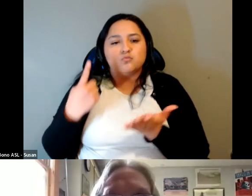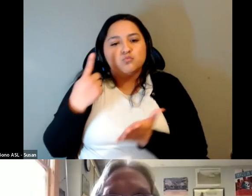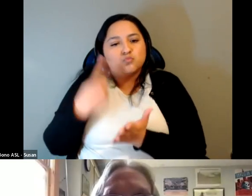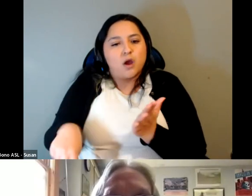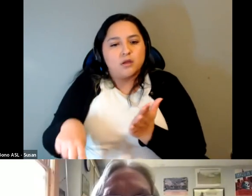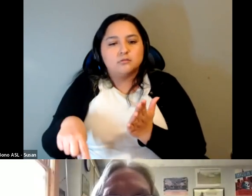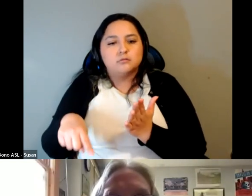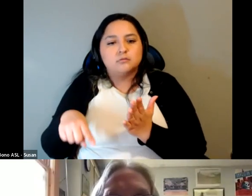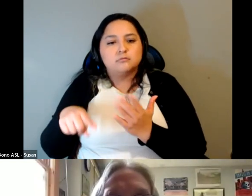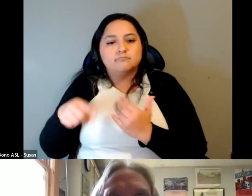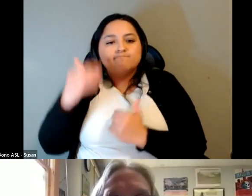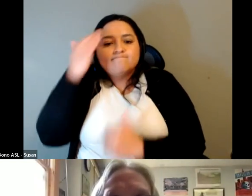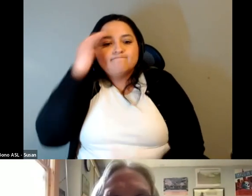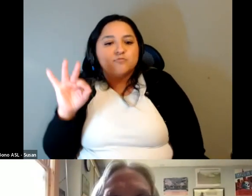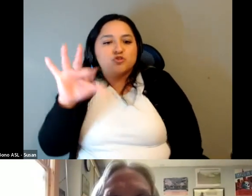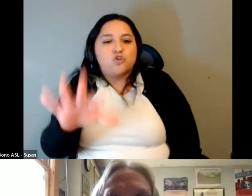can't always come from